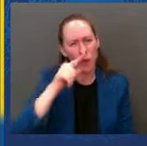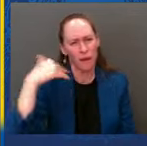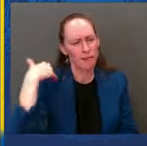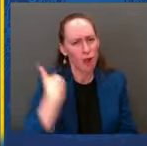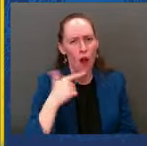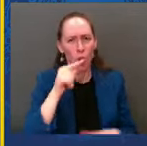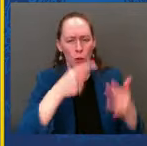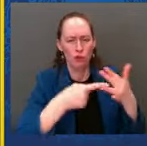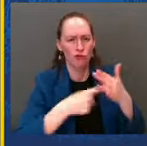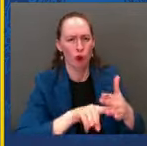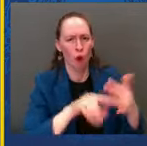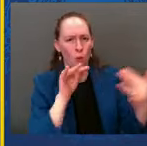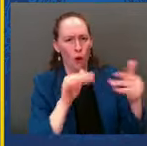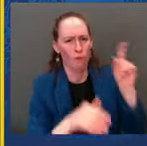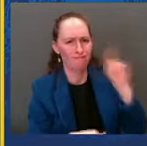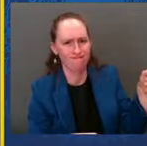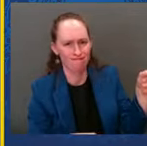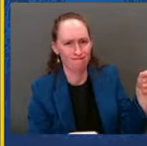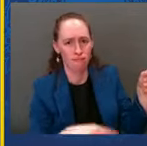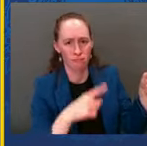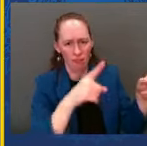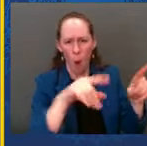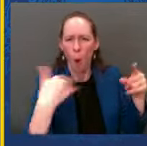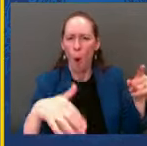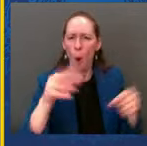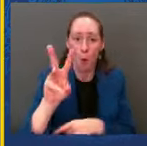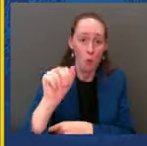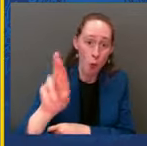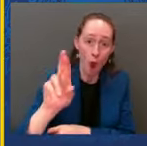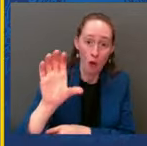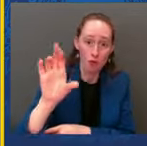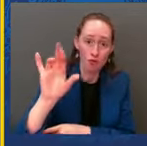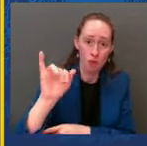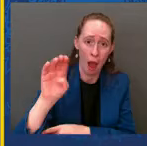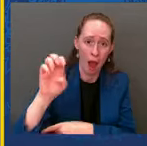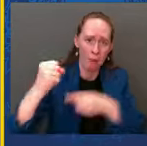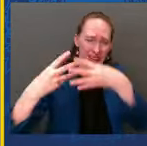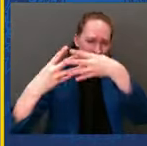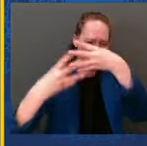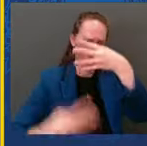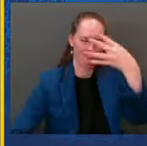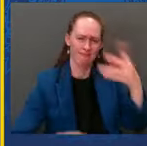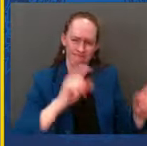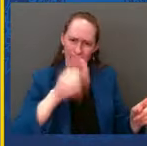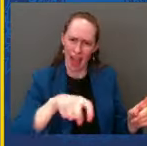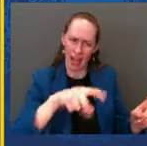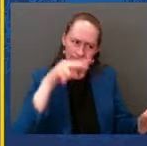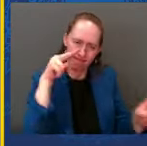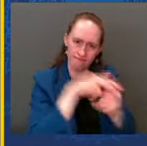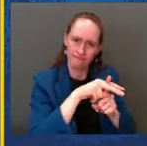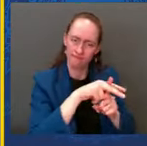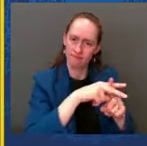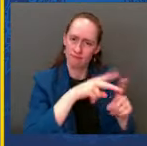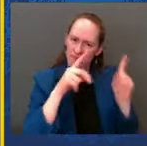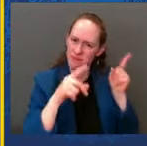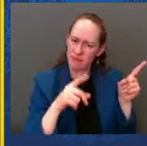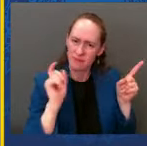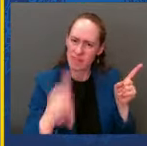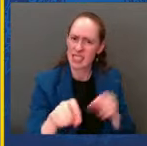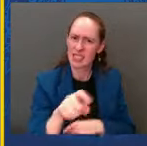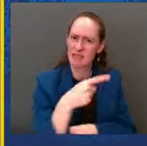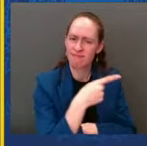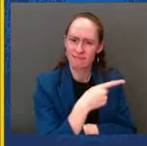crimes against humanity continuing to be committed by the Russians. You know, there is much for us